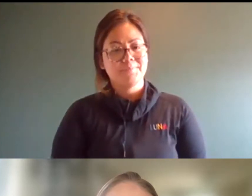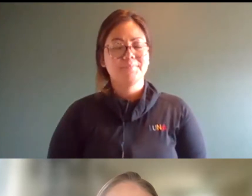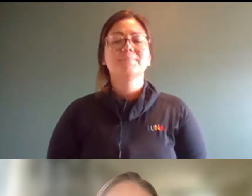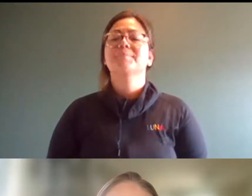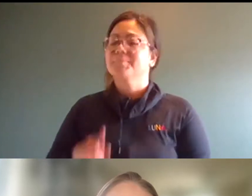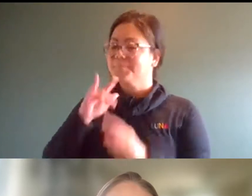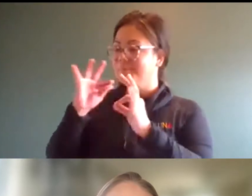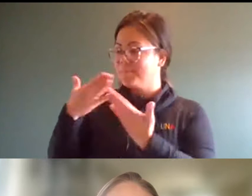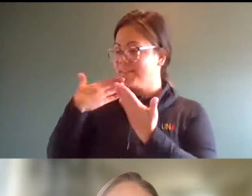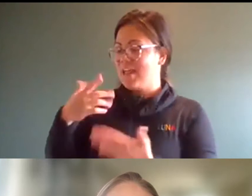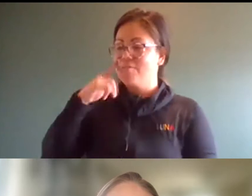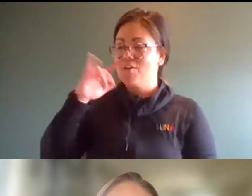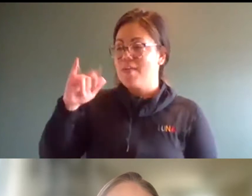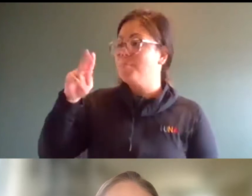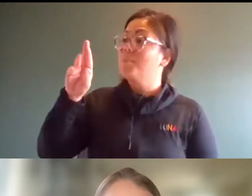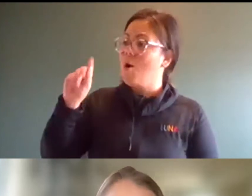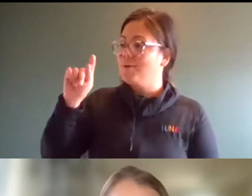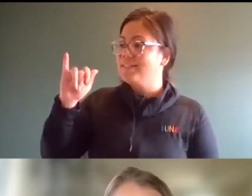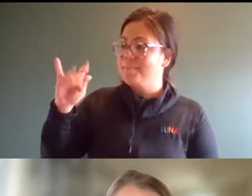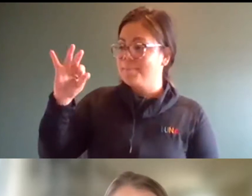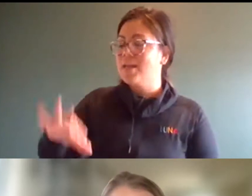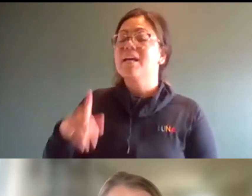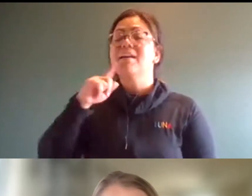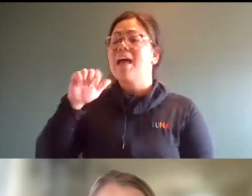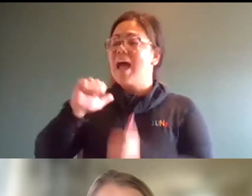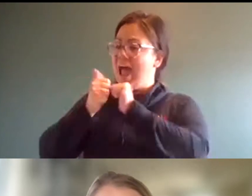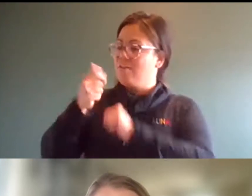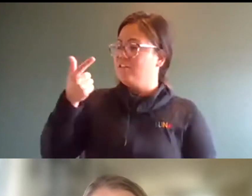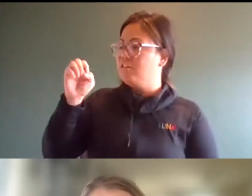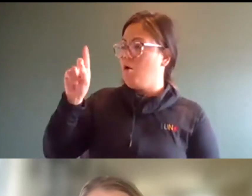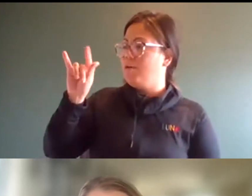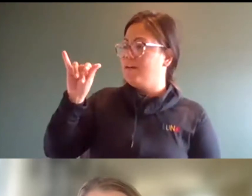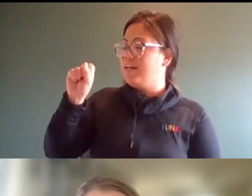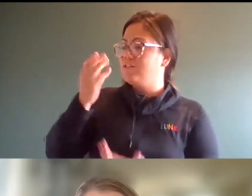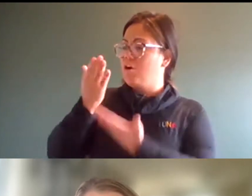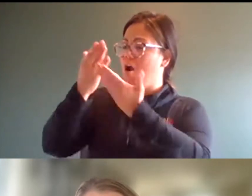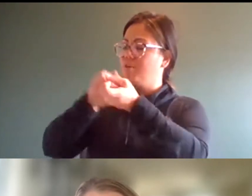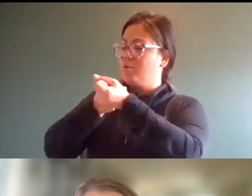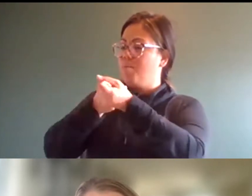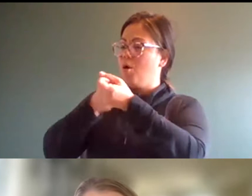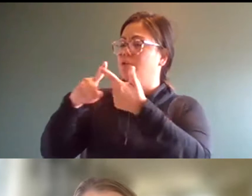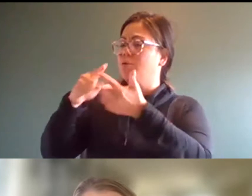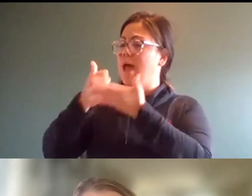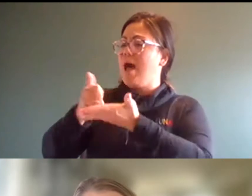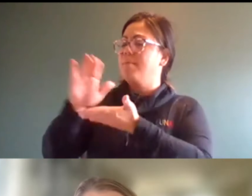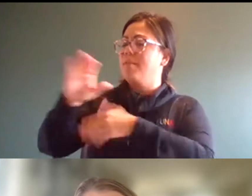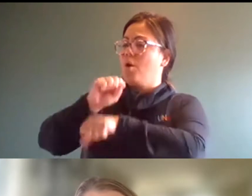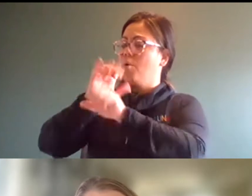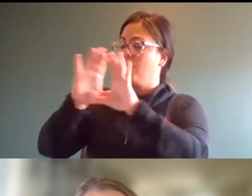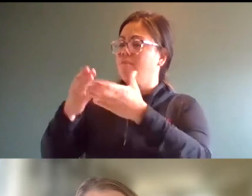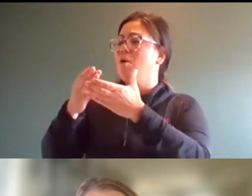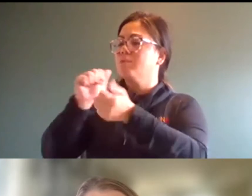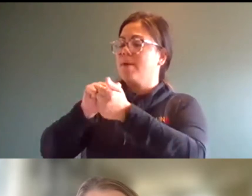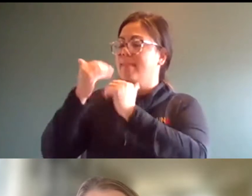Thank you for all those pro tips. How did Geodes offer support to help their workforce with limited English proficiency overcome